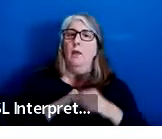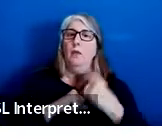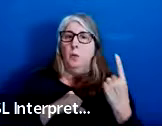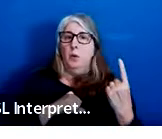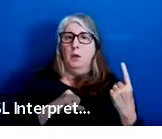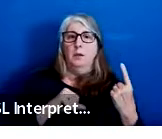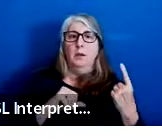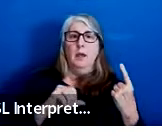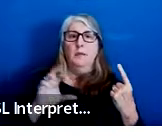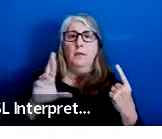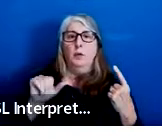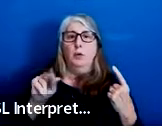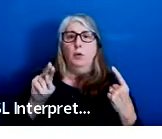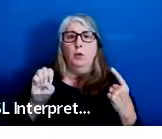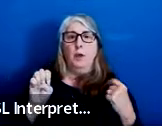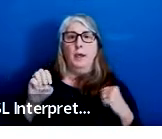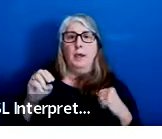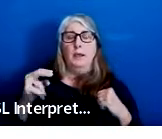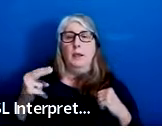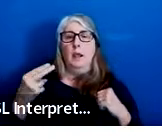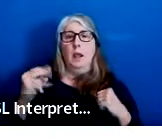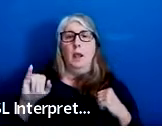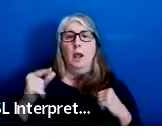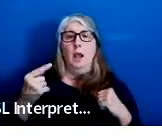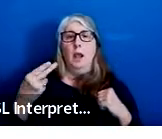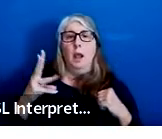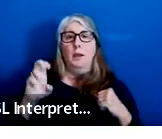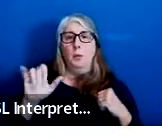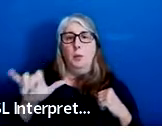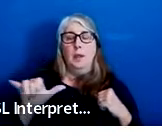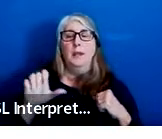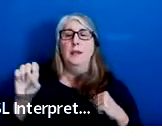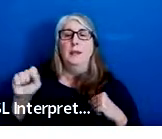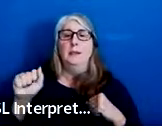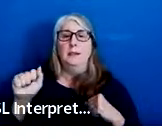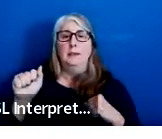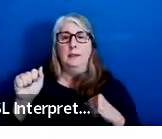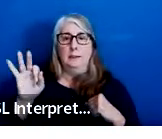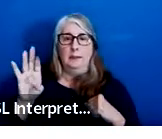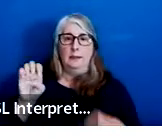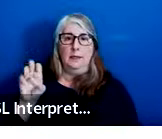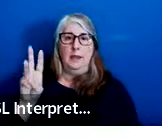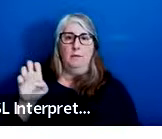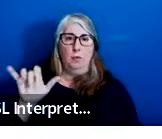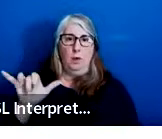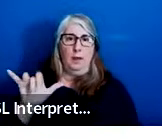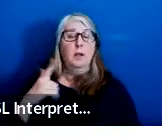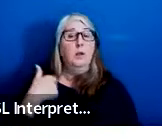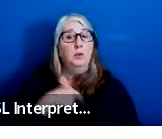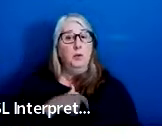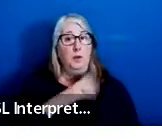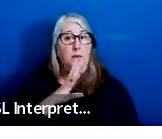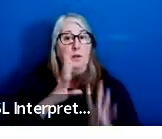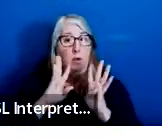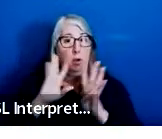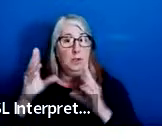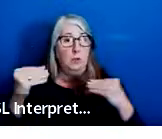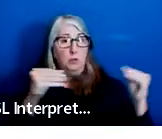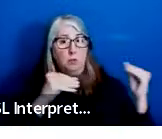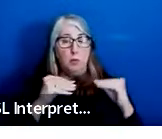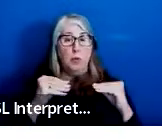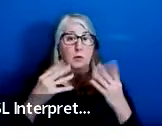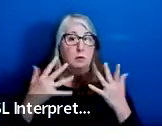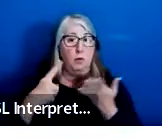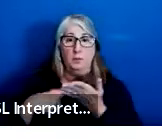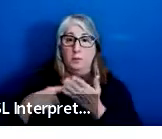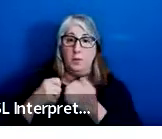Crane Highway Safeway. And so we've been talking to the major grocery store chains. I actually had a conversation with